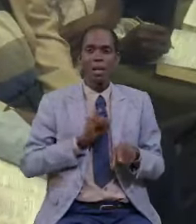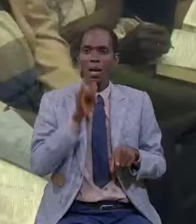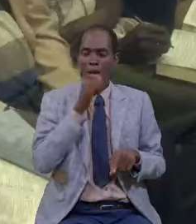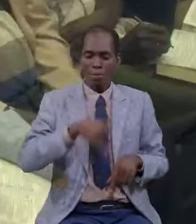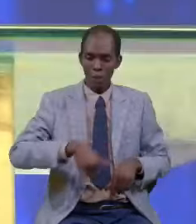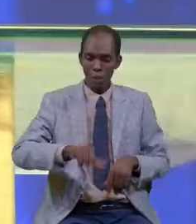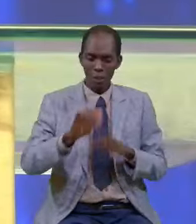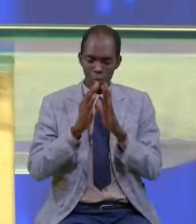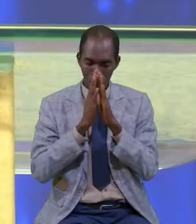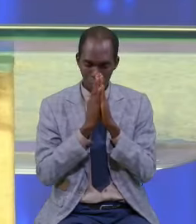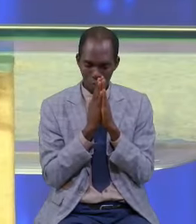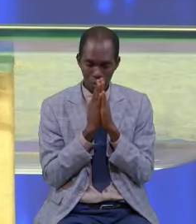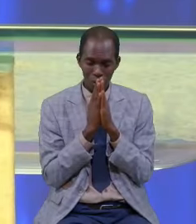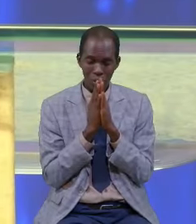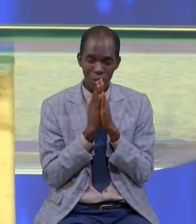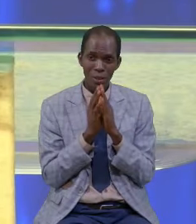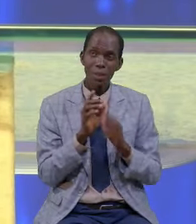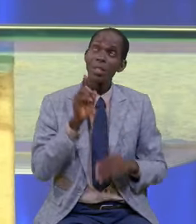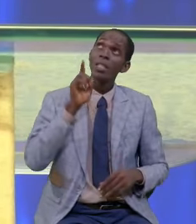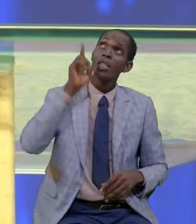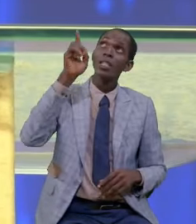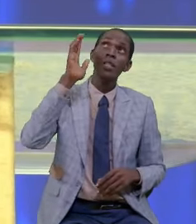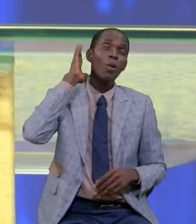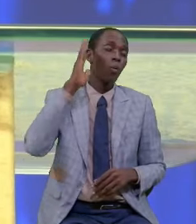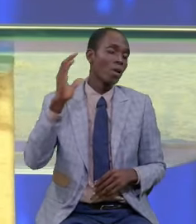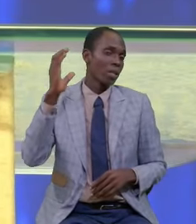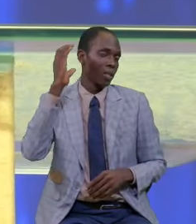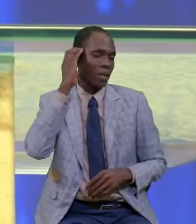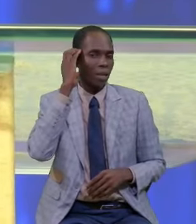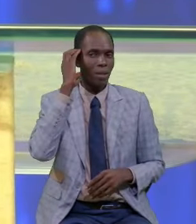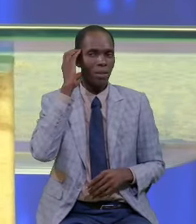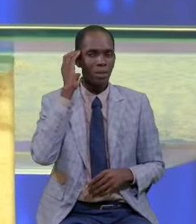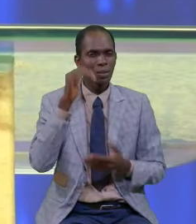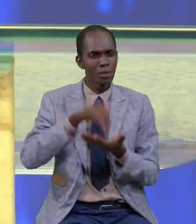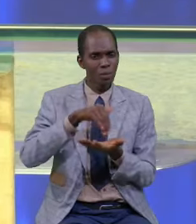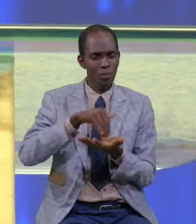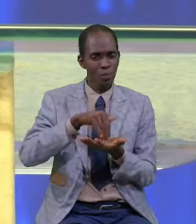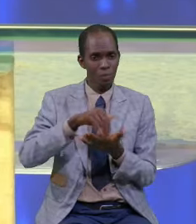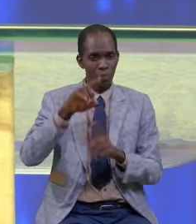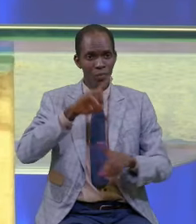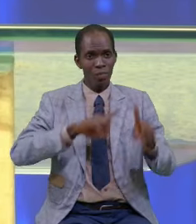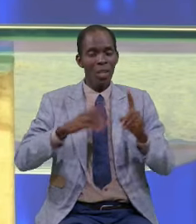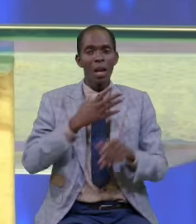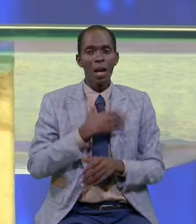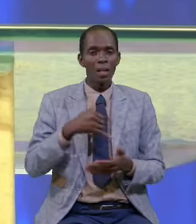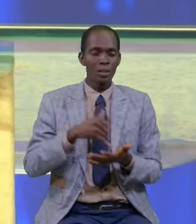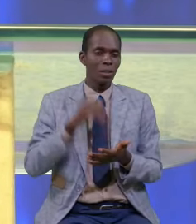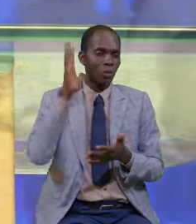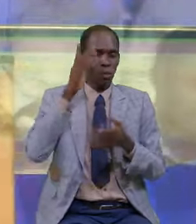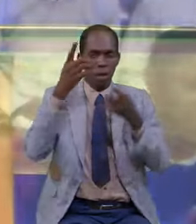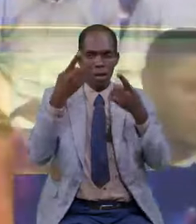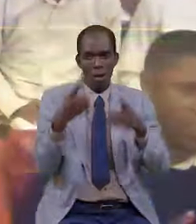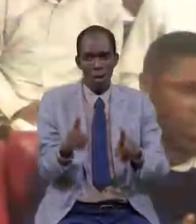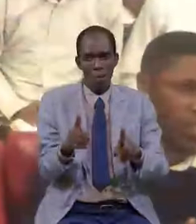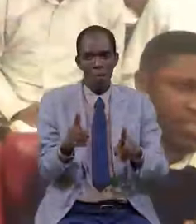speaking speak he will hear hear again and he shall come to pass that